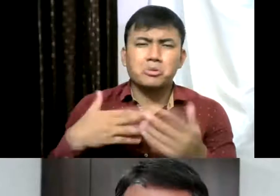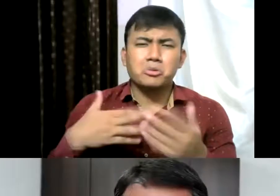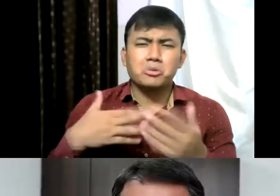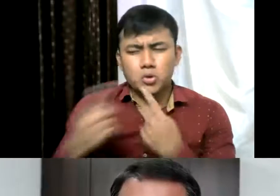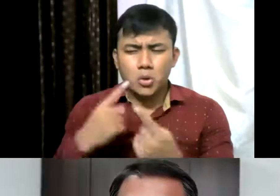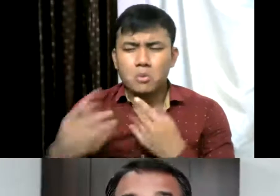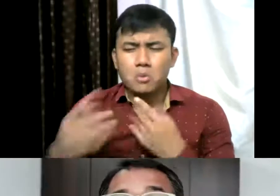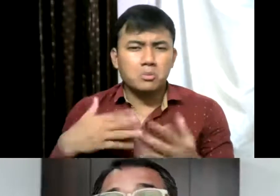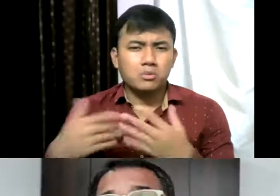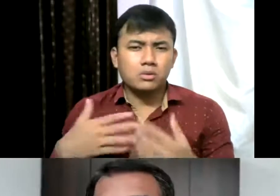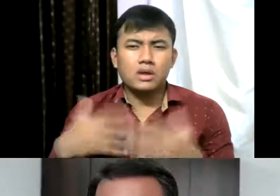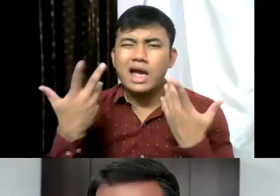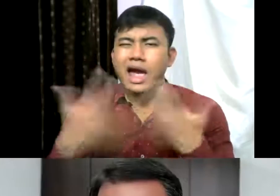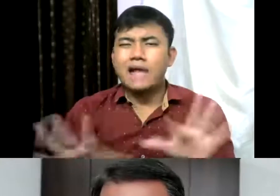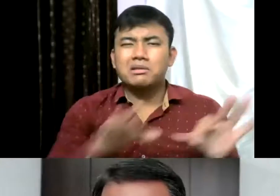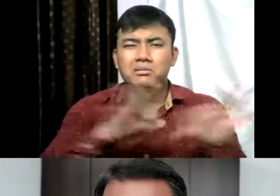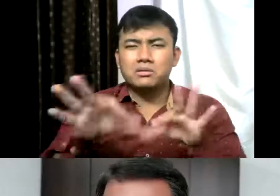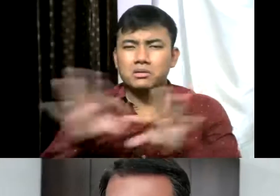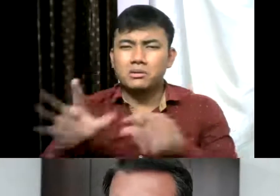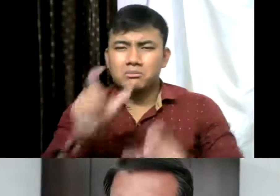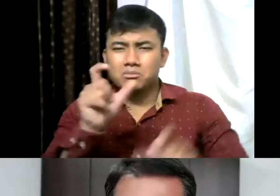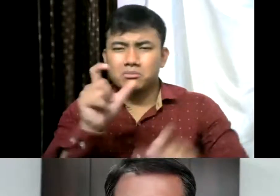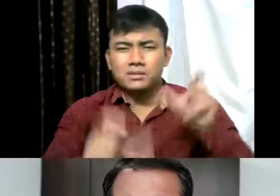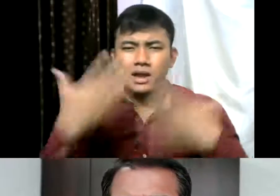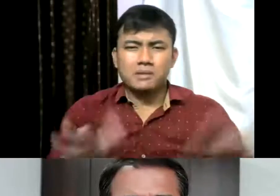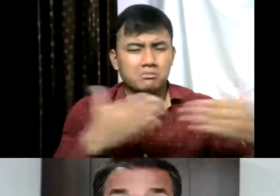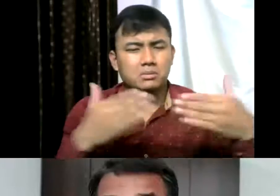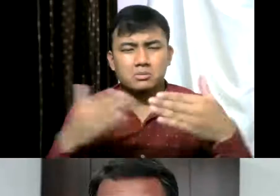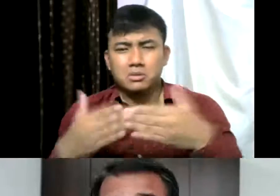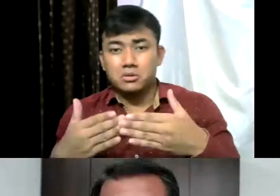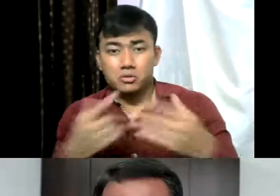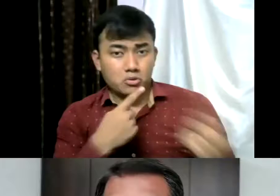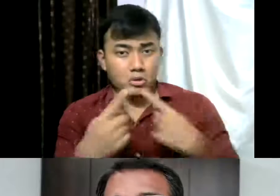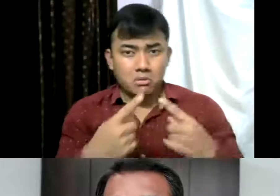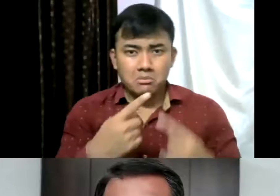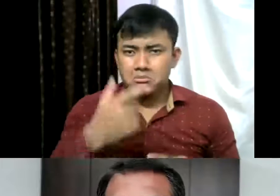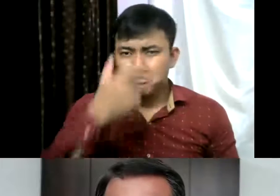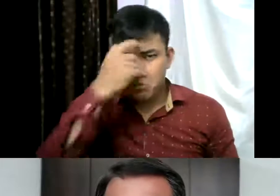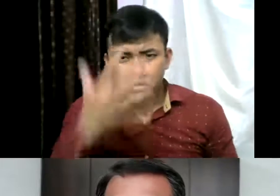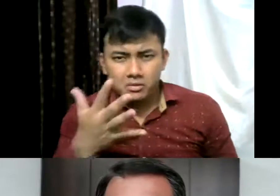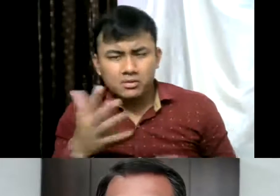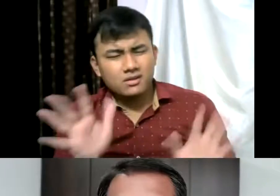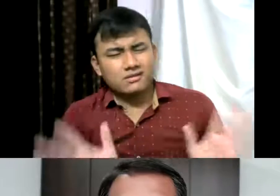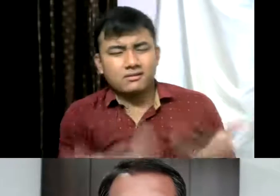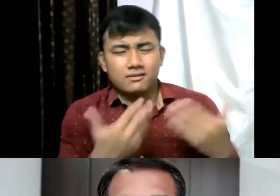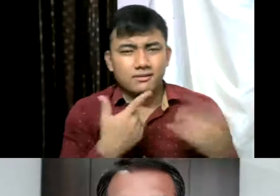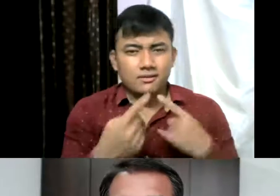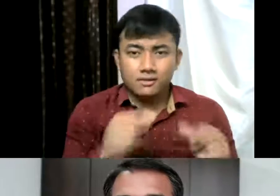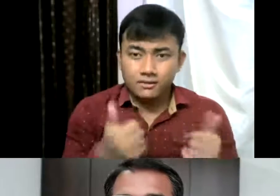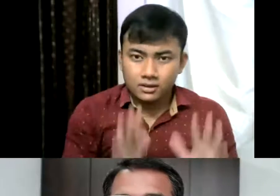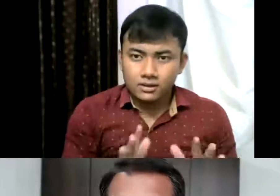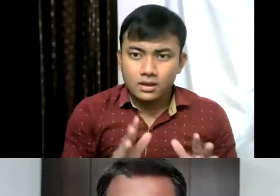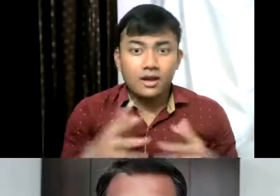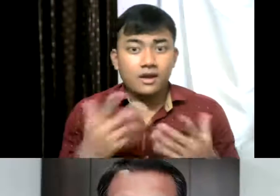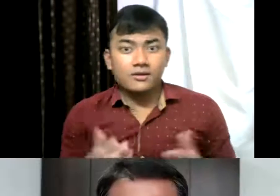their city, but anywhere in the world. I think one of the first quick product changes most dating apps did was they removed